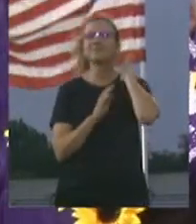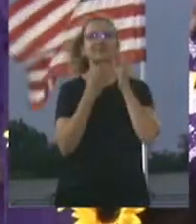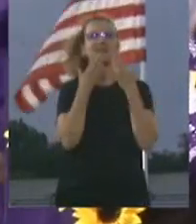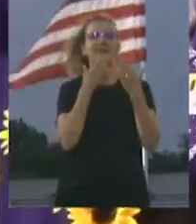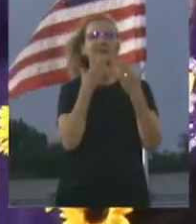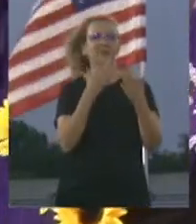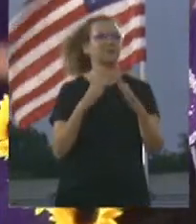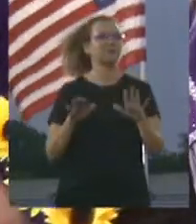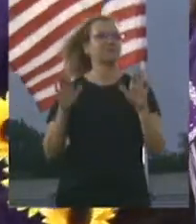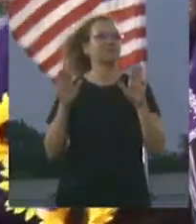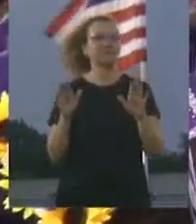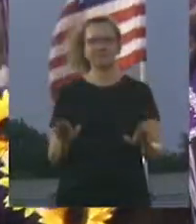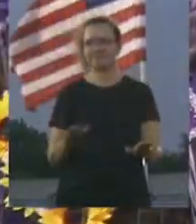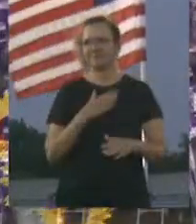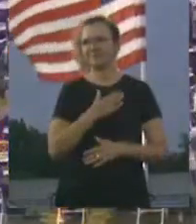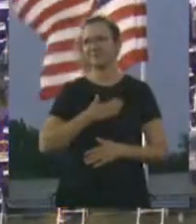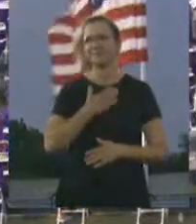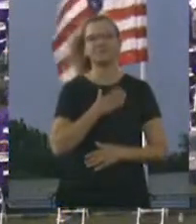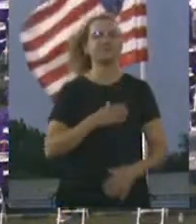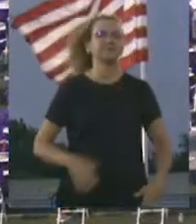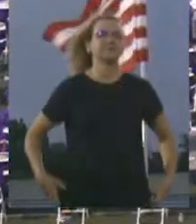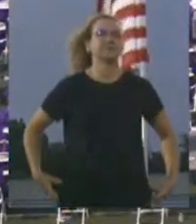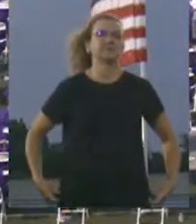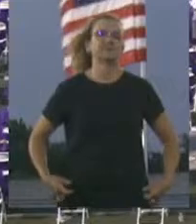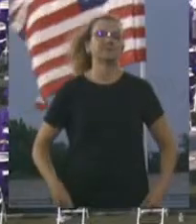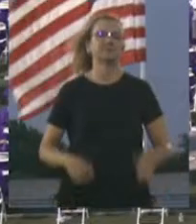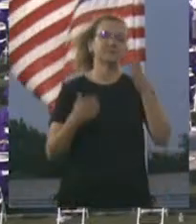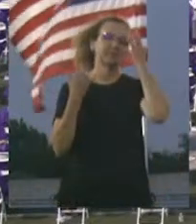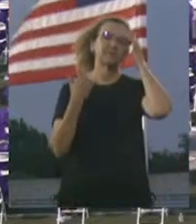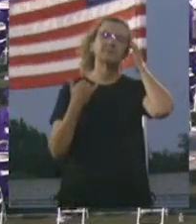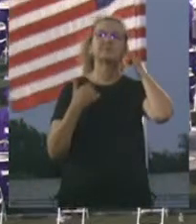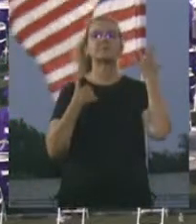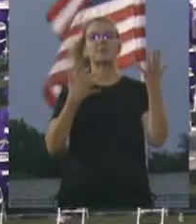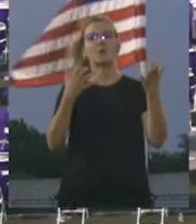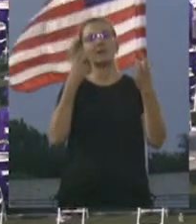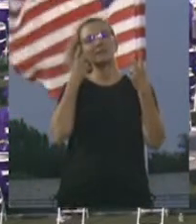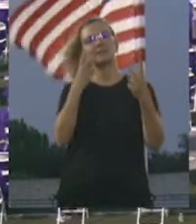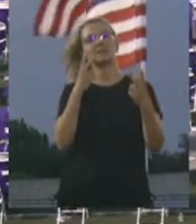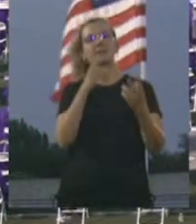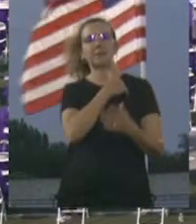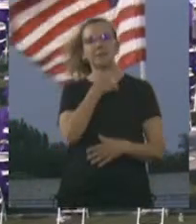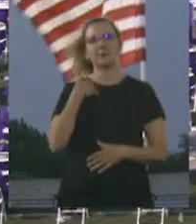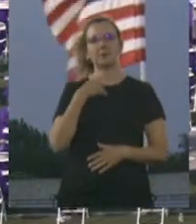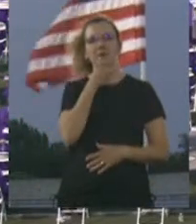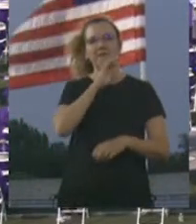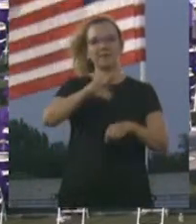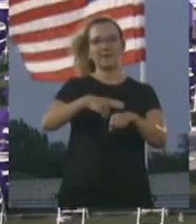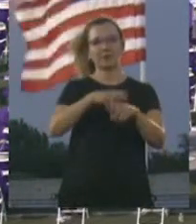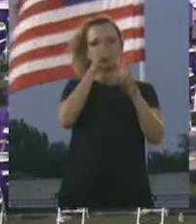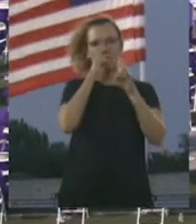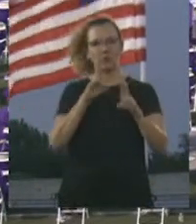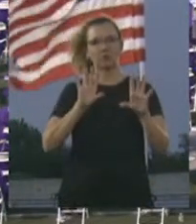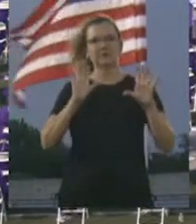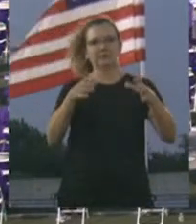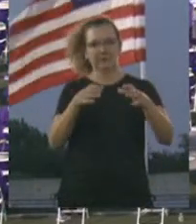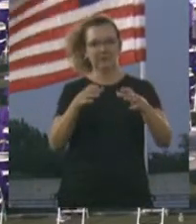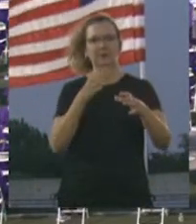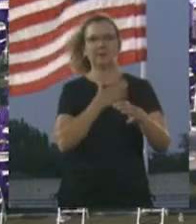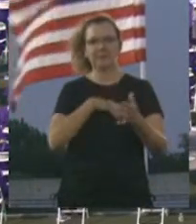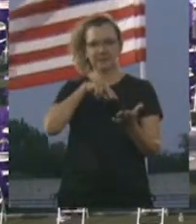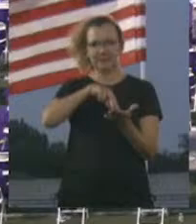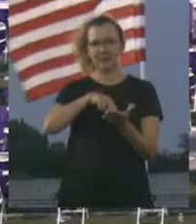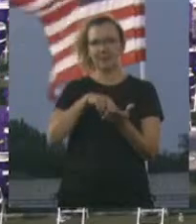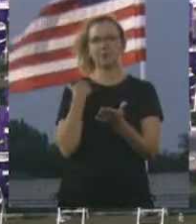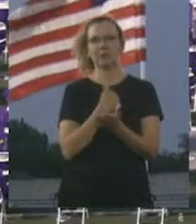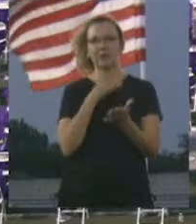Thank you, and you please be seated. We'd now like to recognize the members of the National Honor Society. Please stand